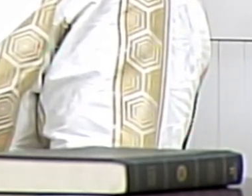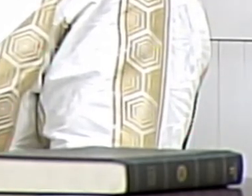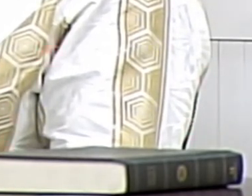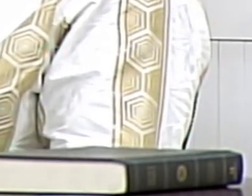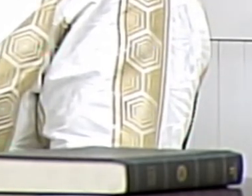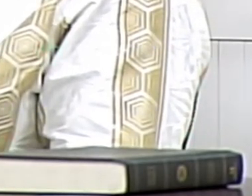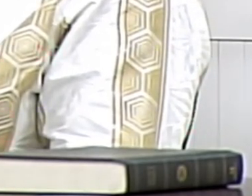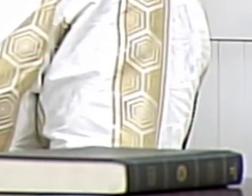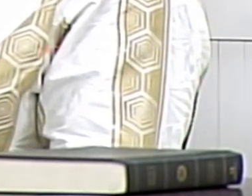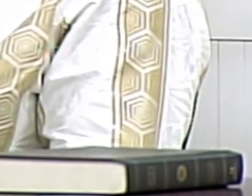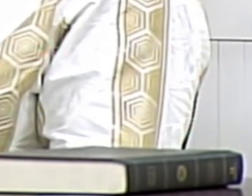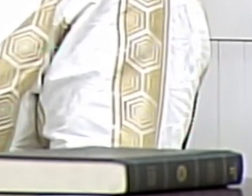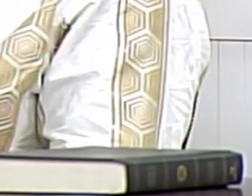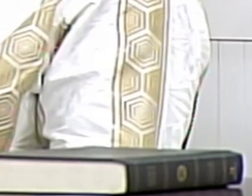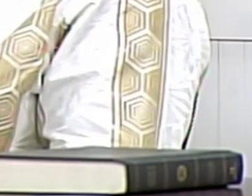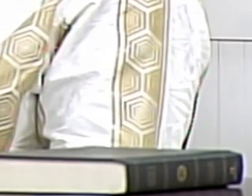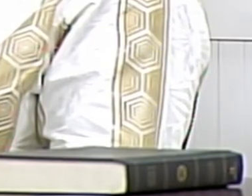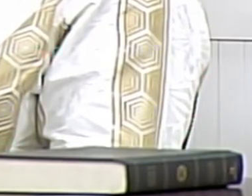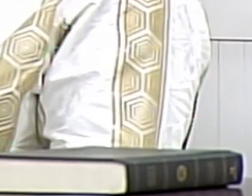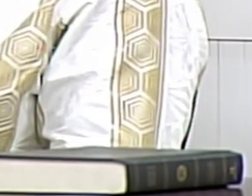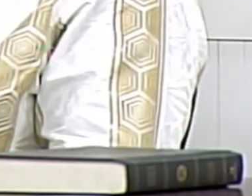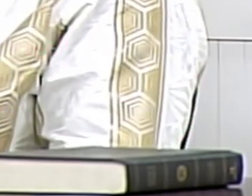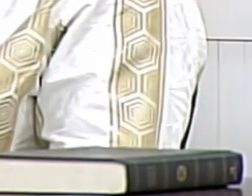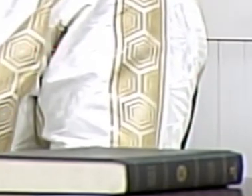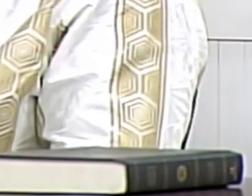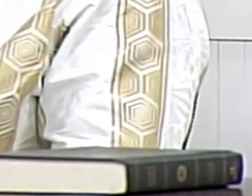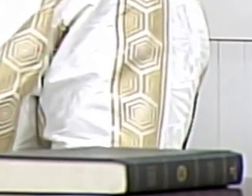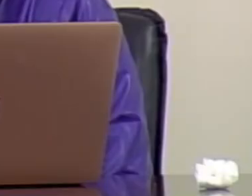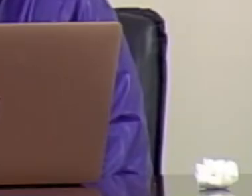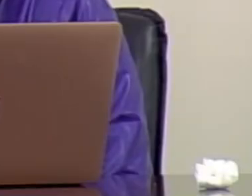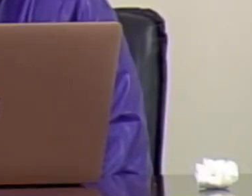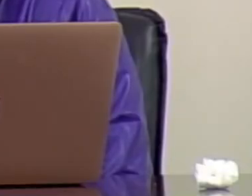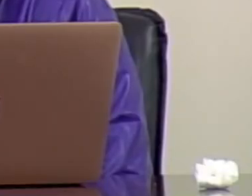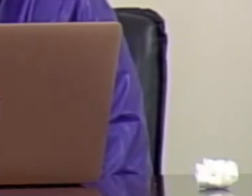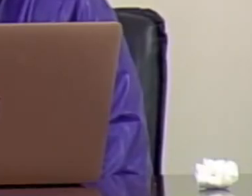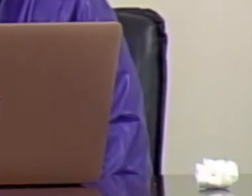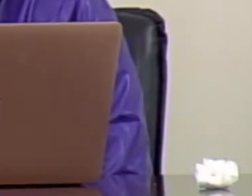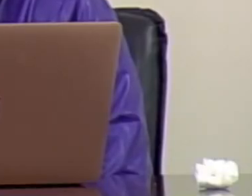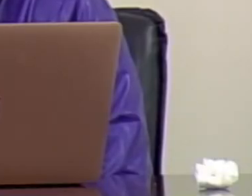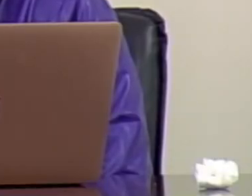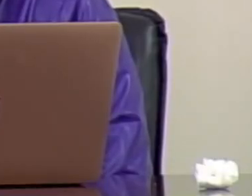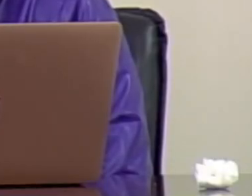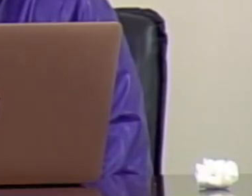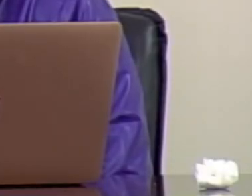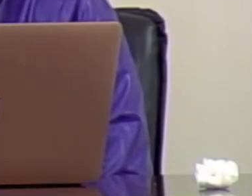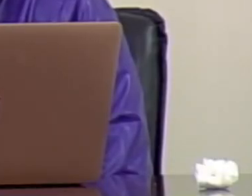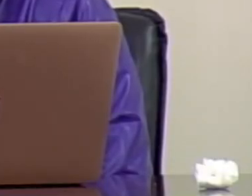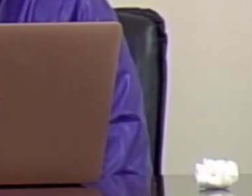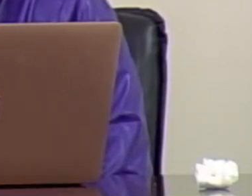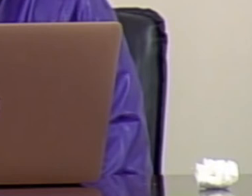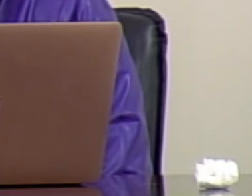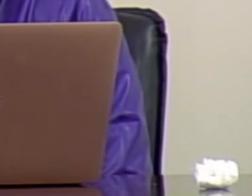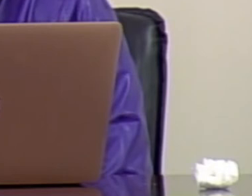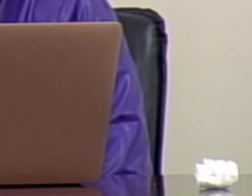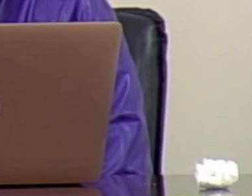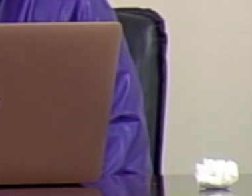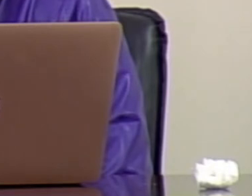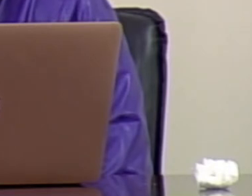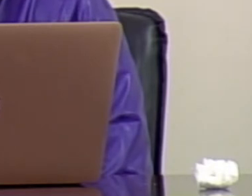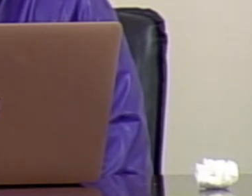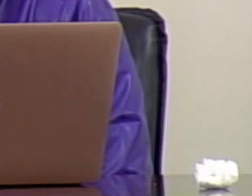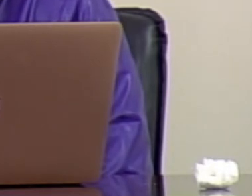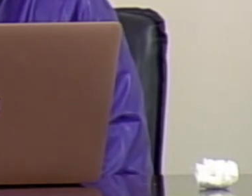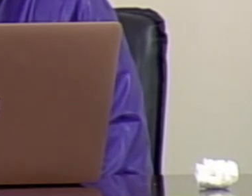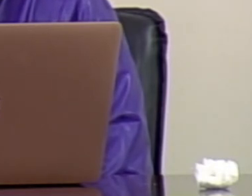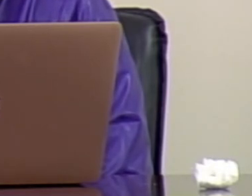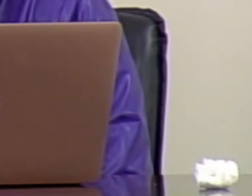bi. Lieutenant Gomez at the time was the adjutant. Lieutenant Gomez jamono joju moy ki